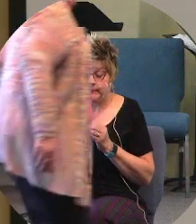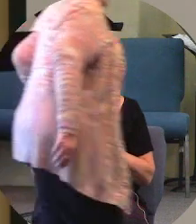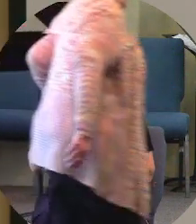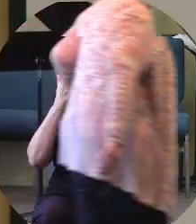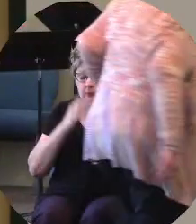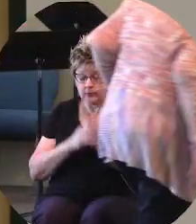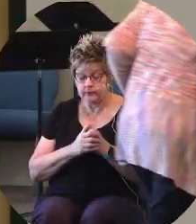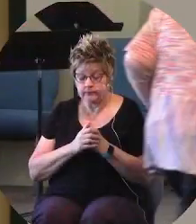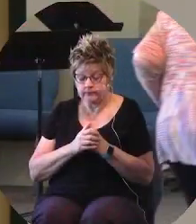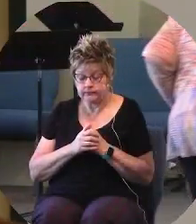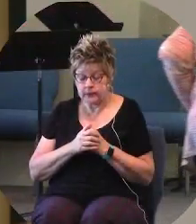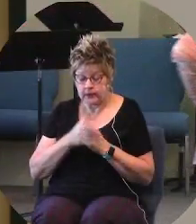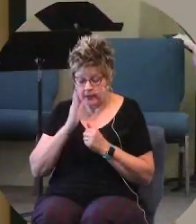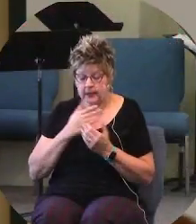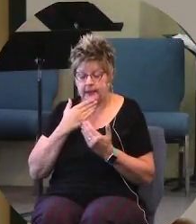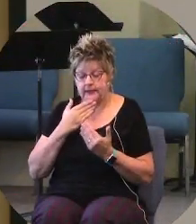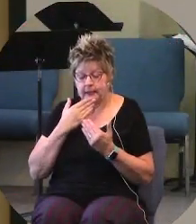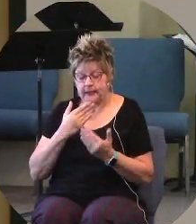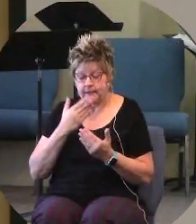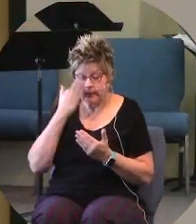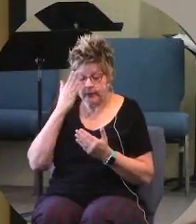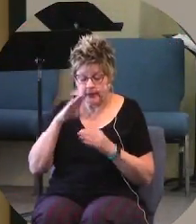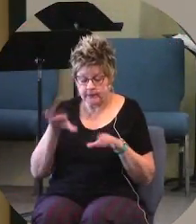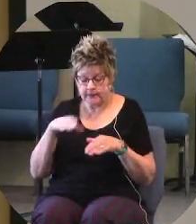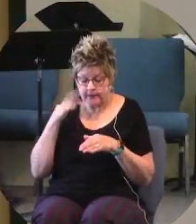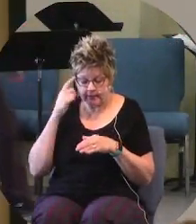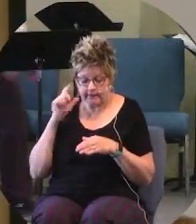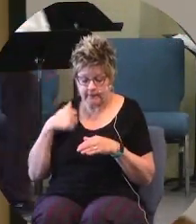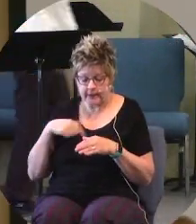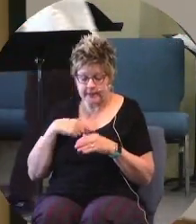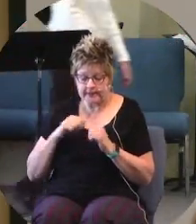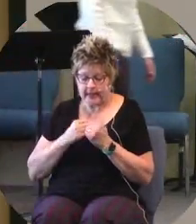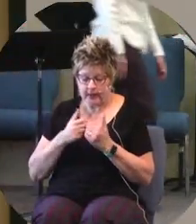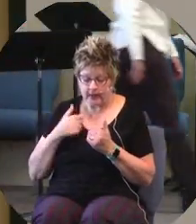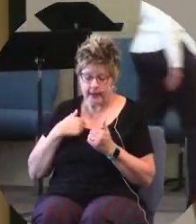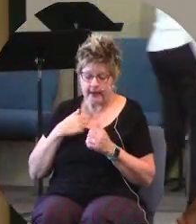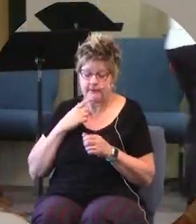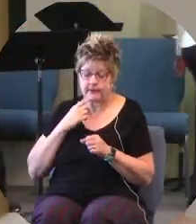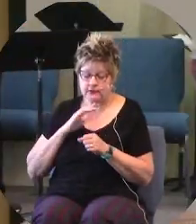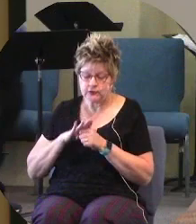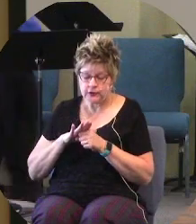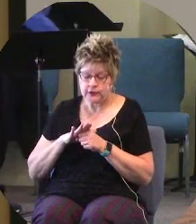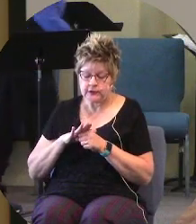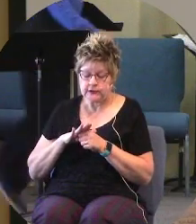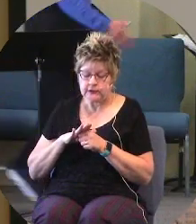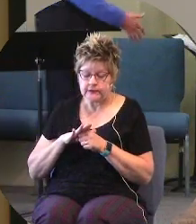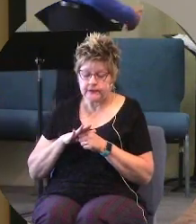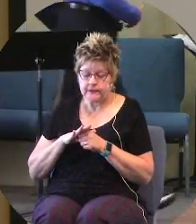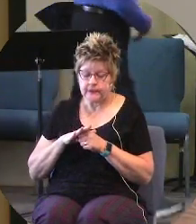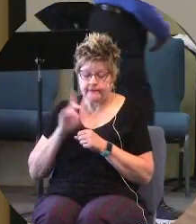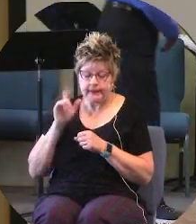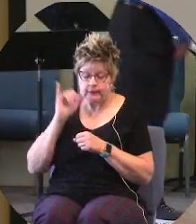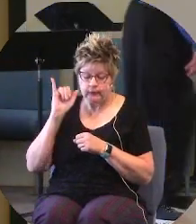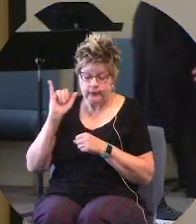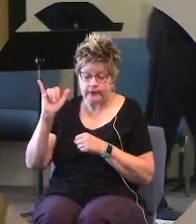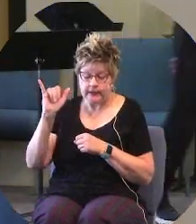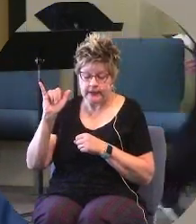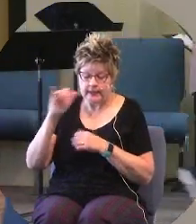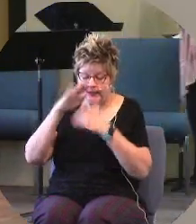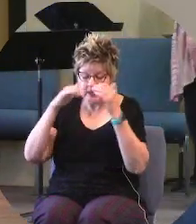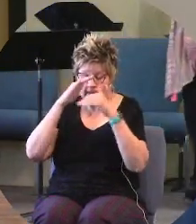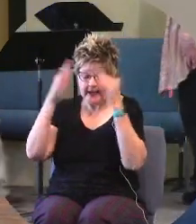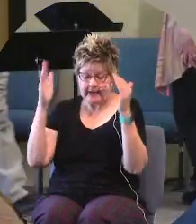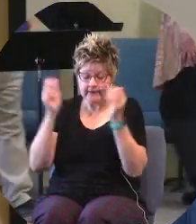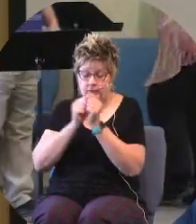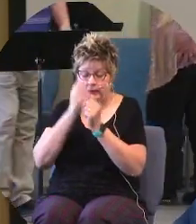God, I thank you for what you've done for us, how we have the assurance of eternity in heaven with you,